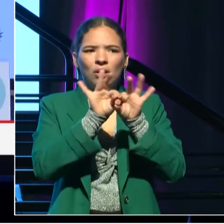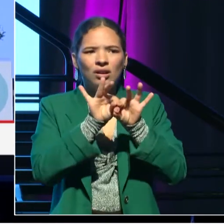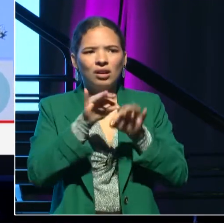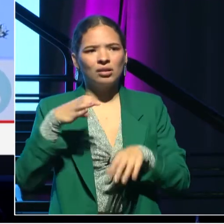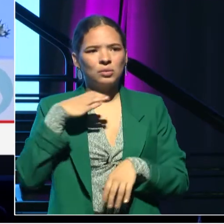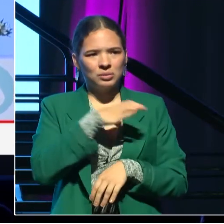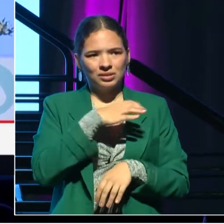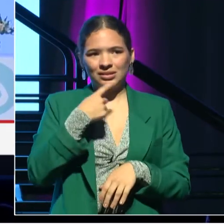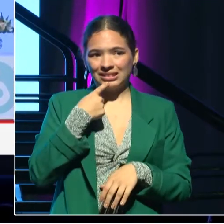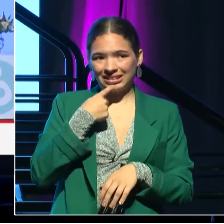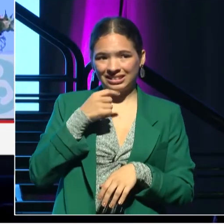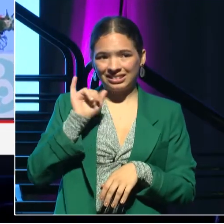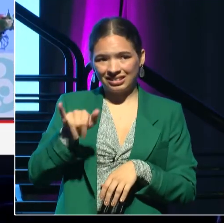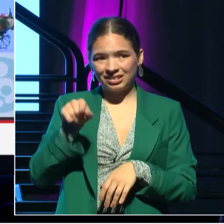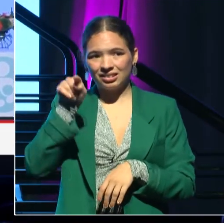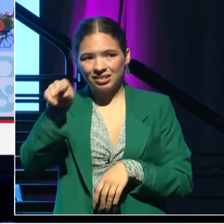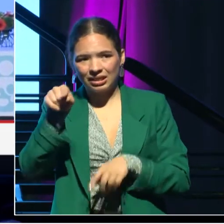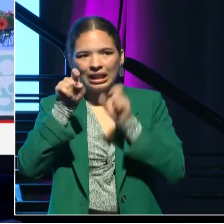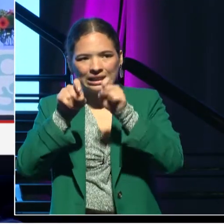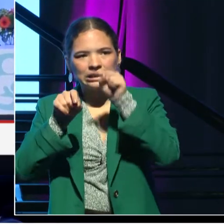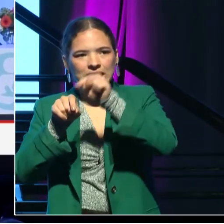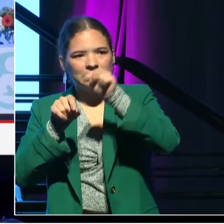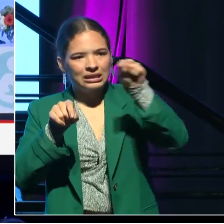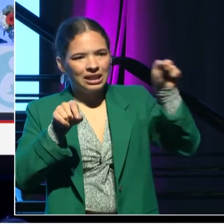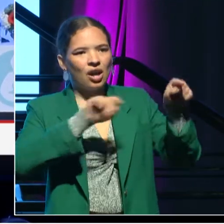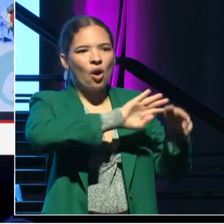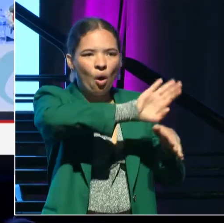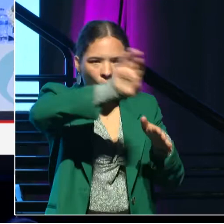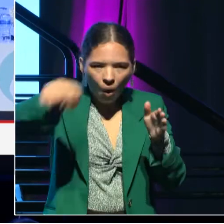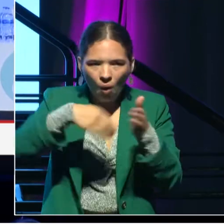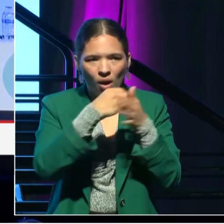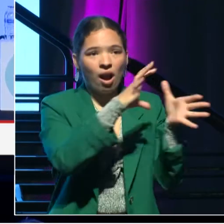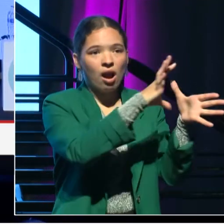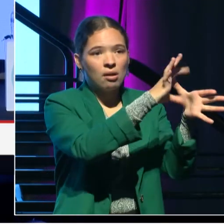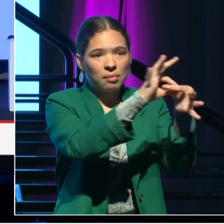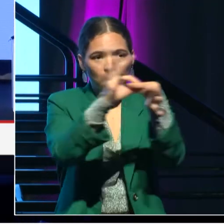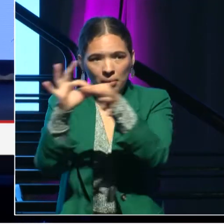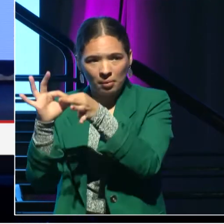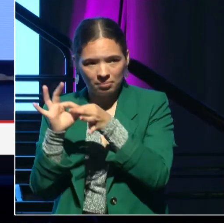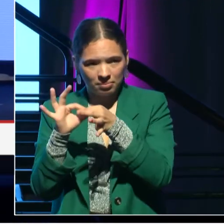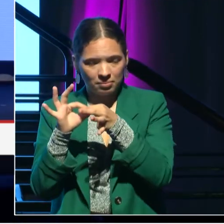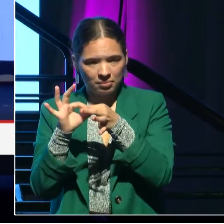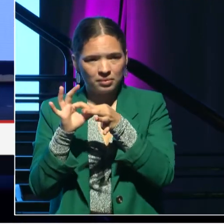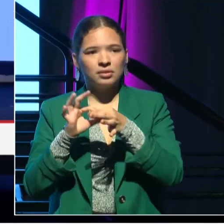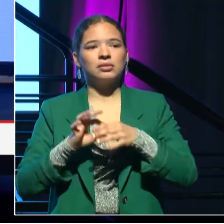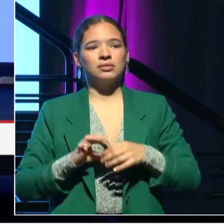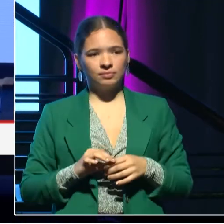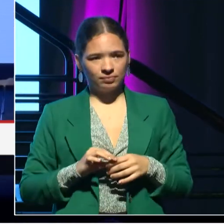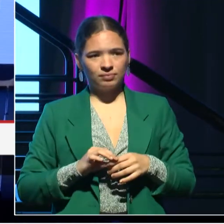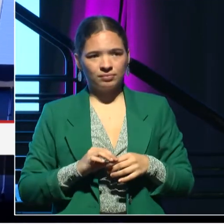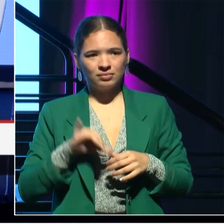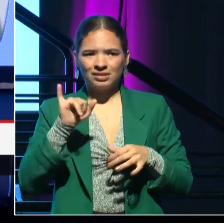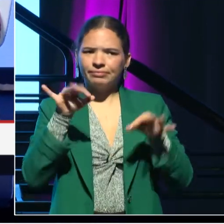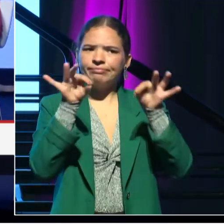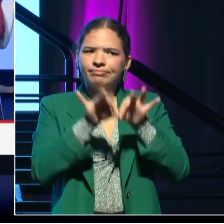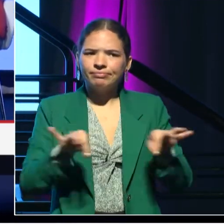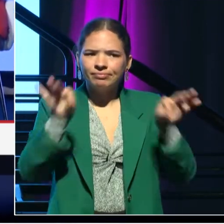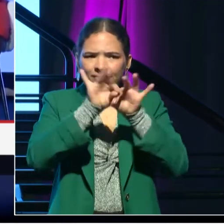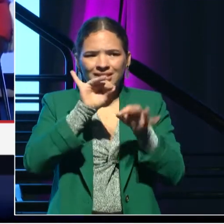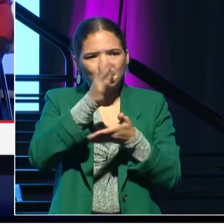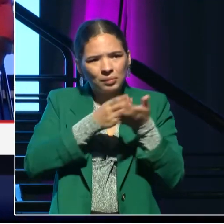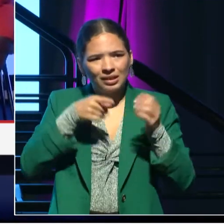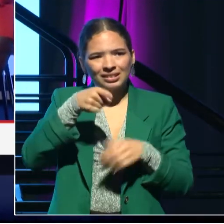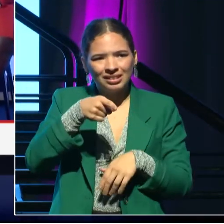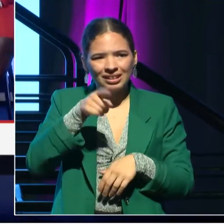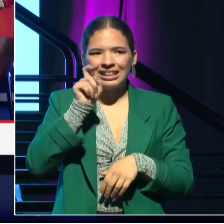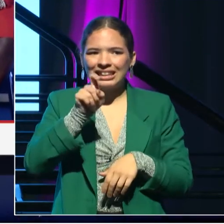to connect the dots on so many of these issues. And an important part of connecting the dots is having medical expertise